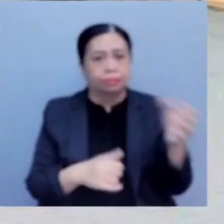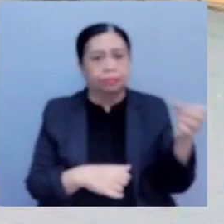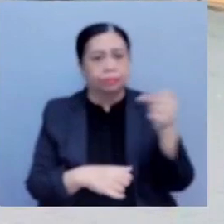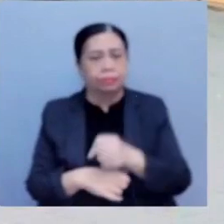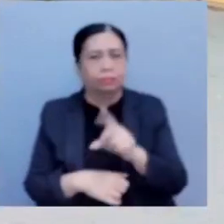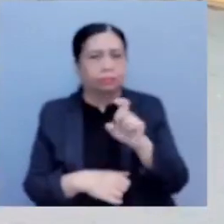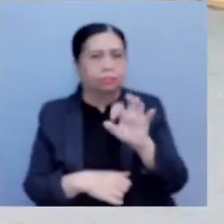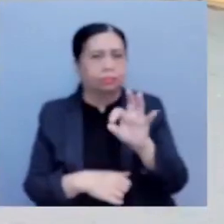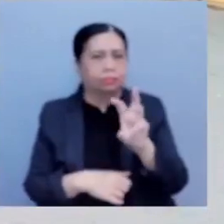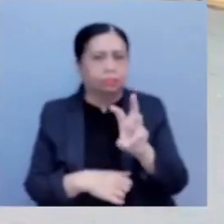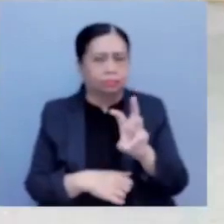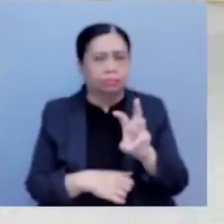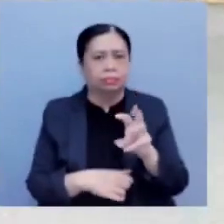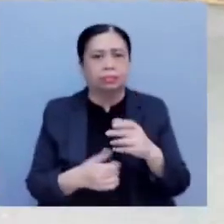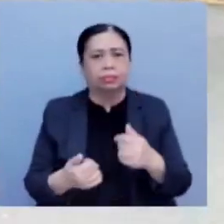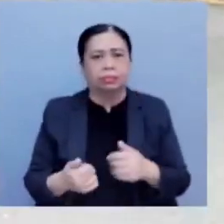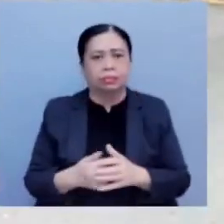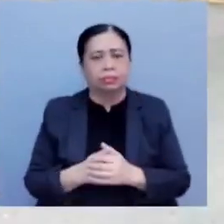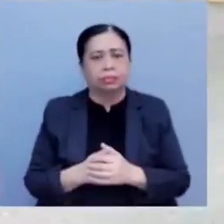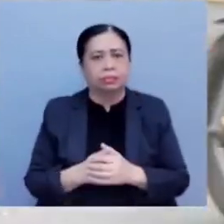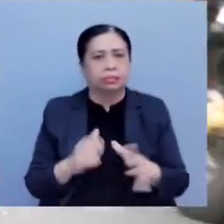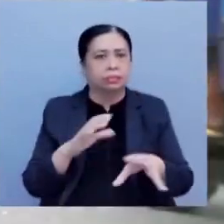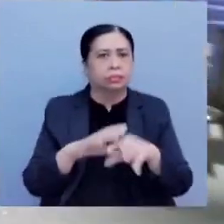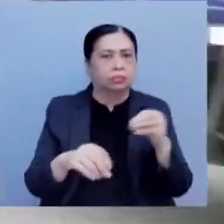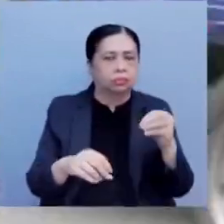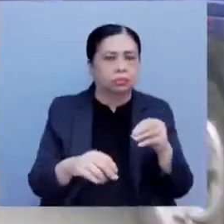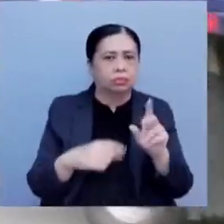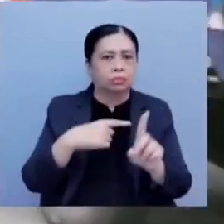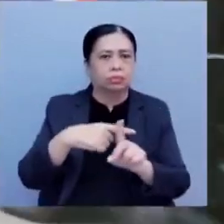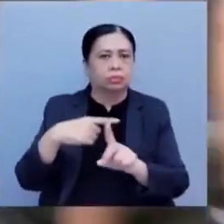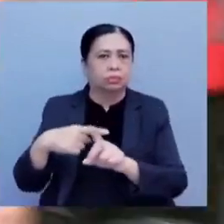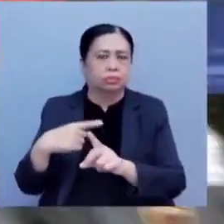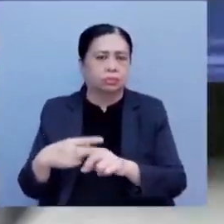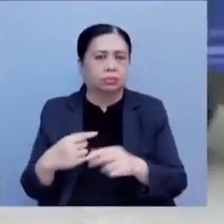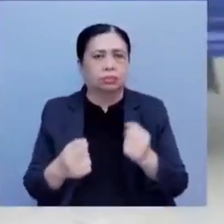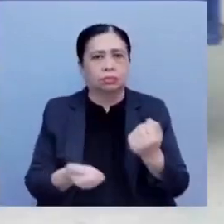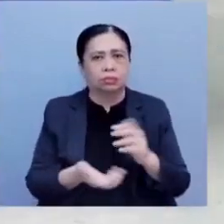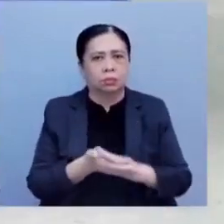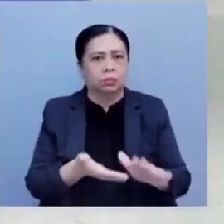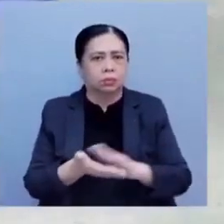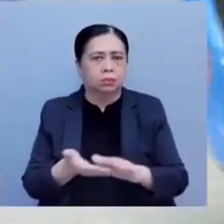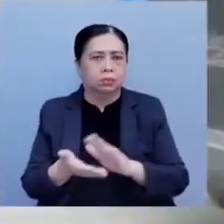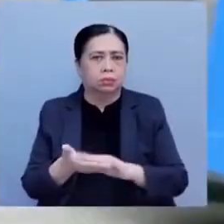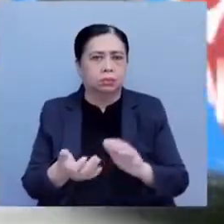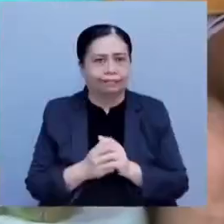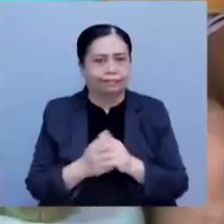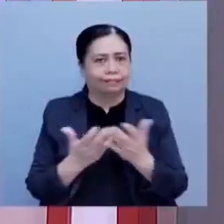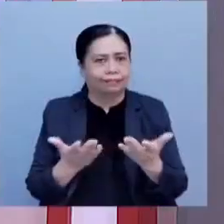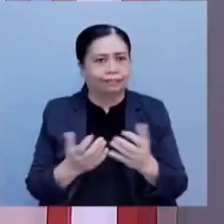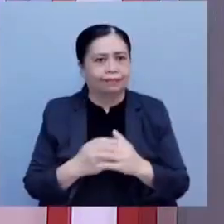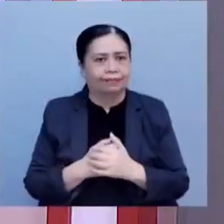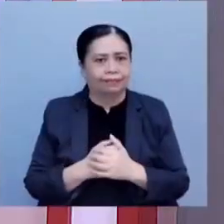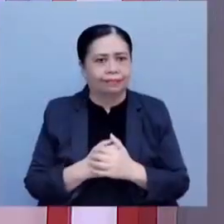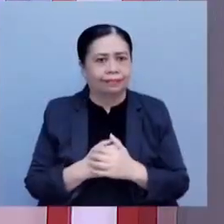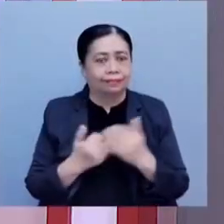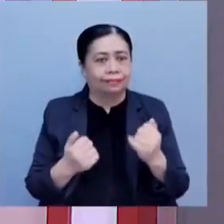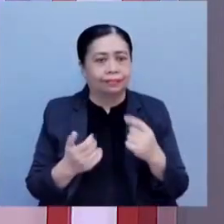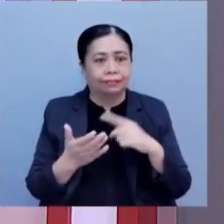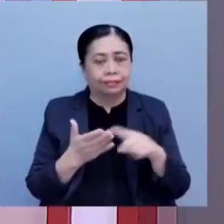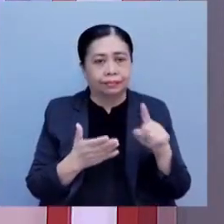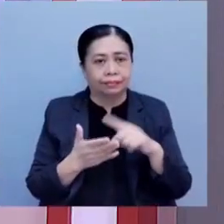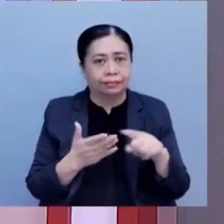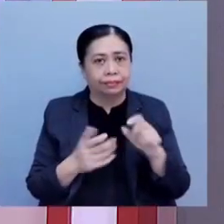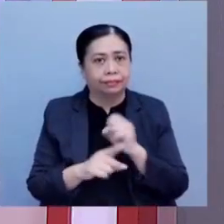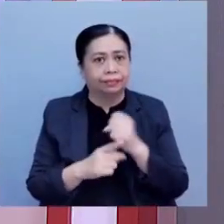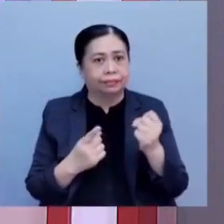196 traffic enforcers outside the cemetery and street sweepers for the daily garbage collection. Let's now check the